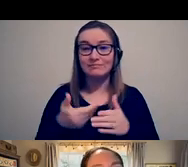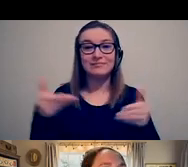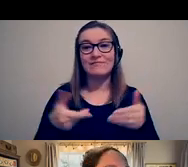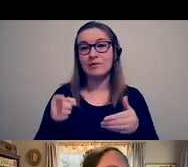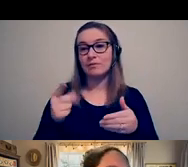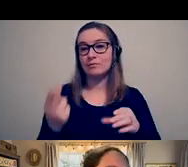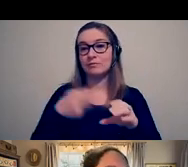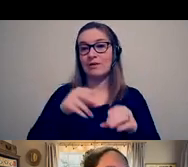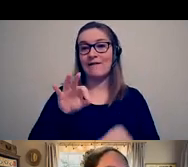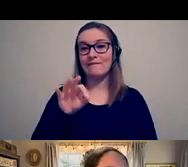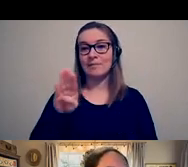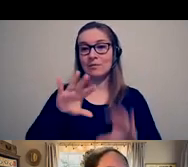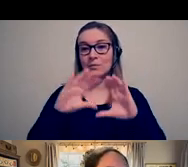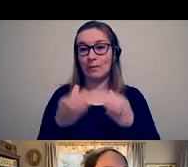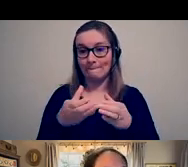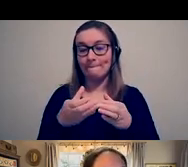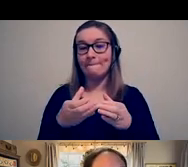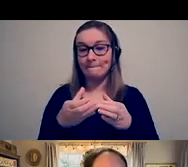group. It is